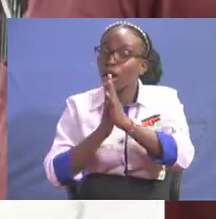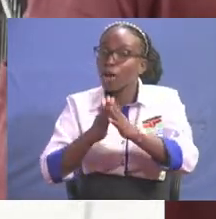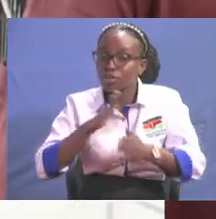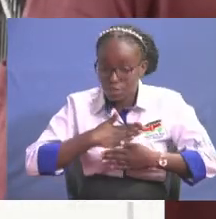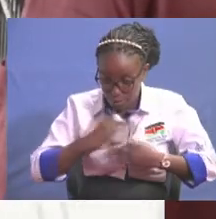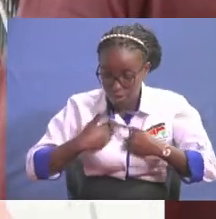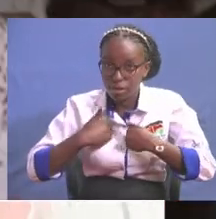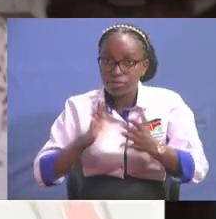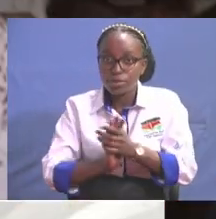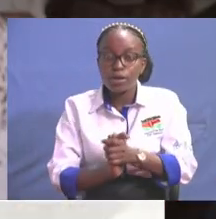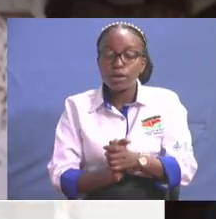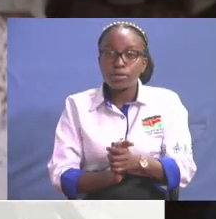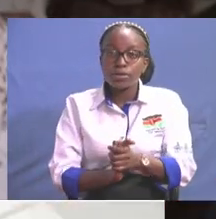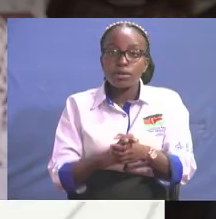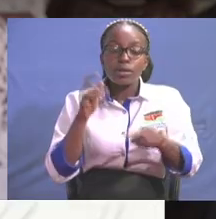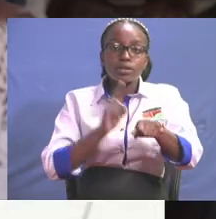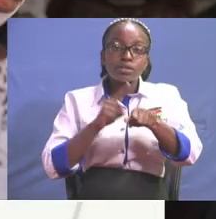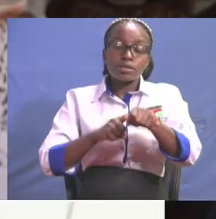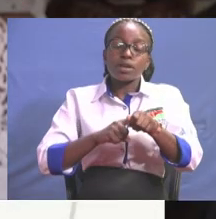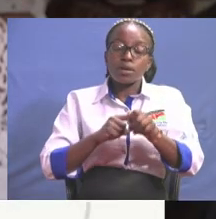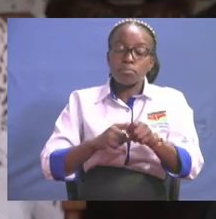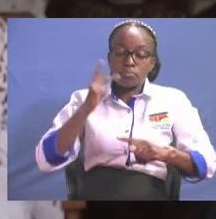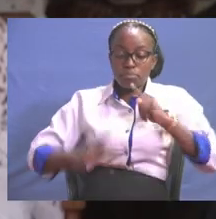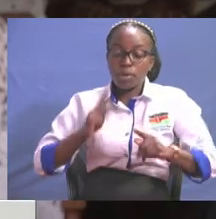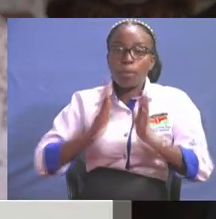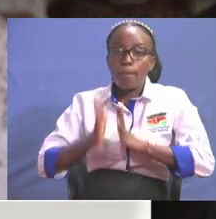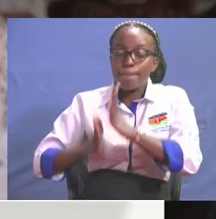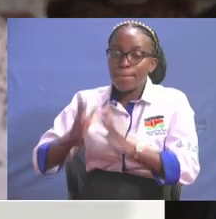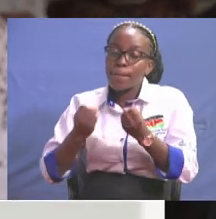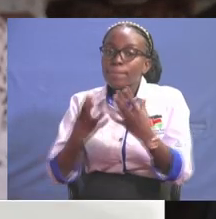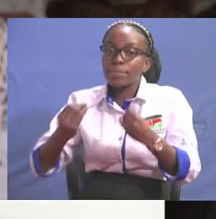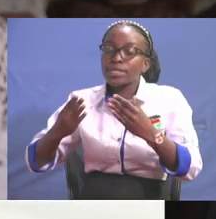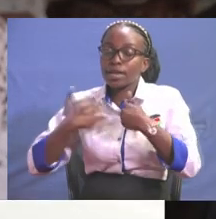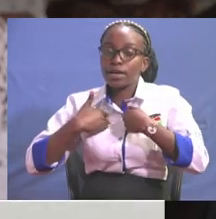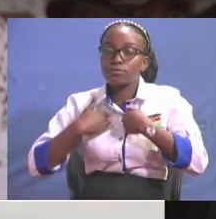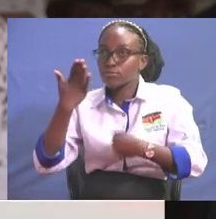respected. Binadabu wanaweza panga mambo mingi, lakini iko Mungu mbinguni.